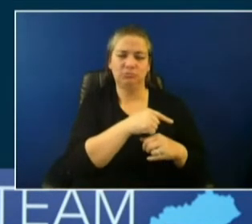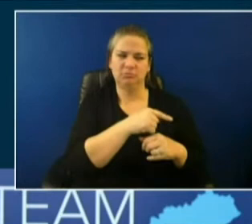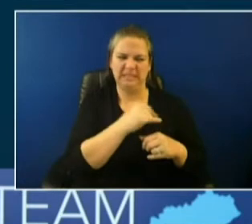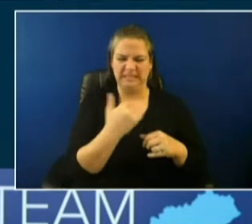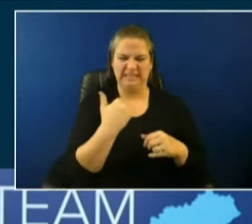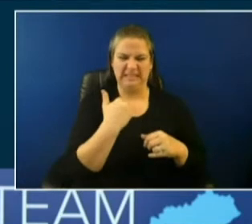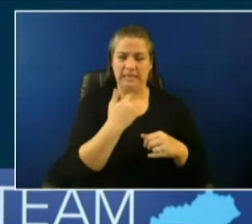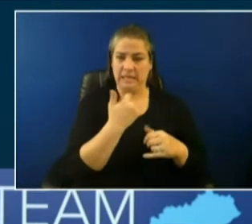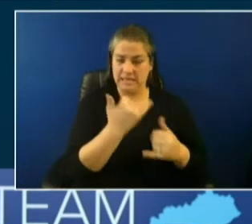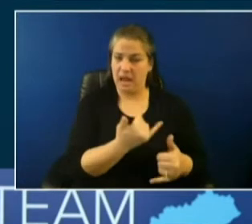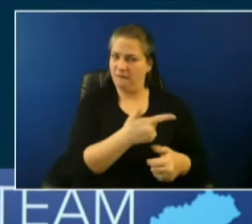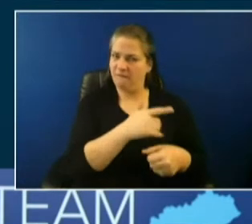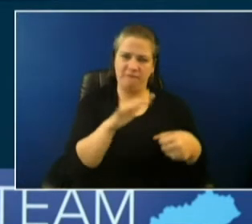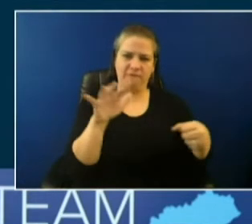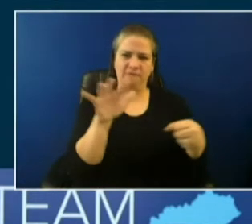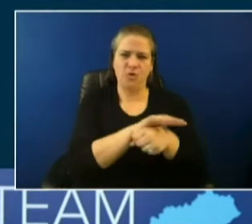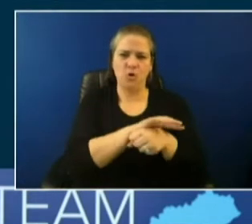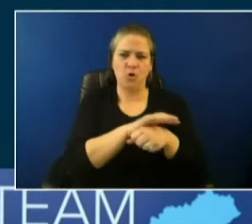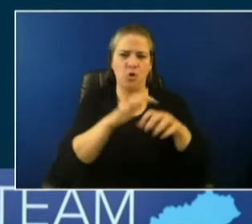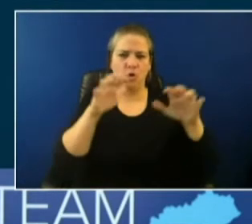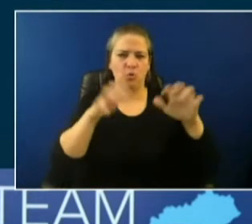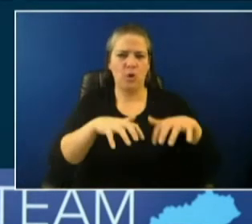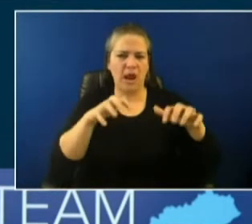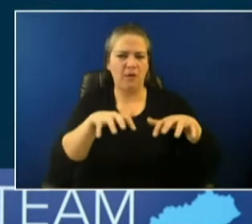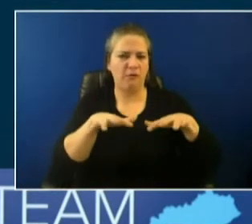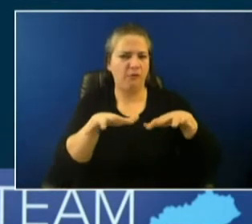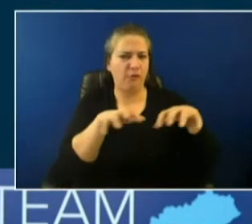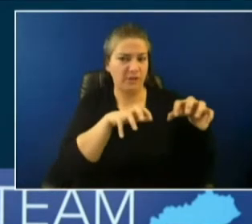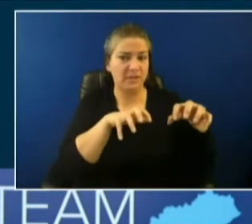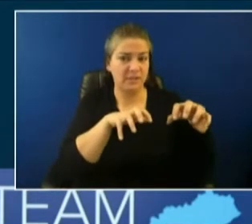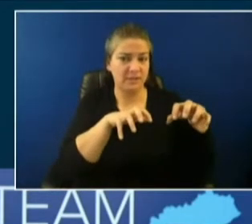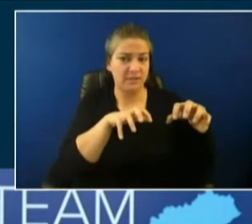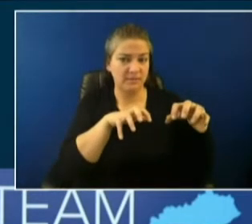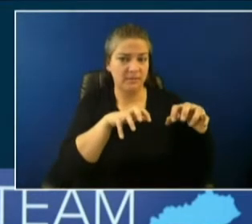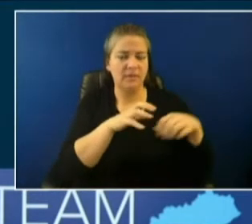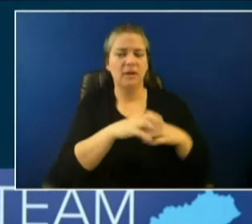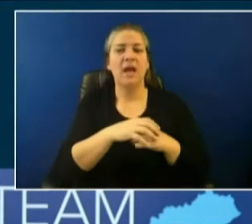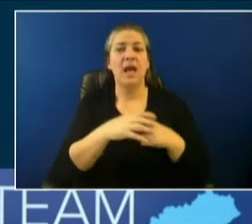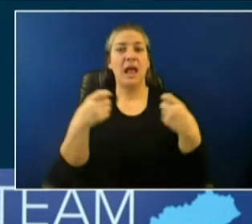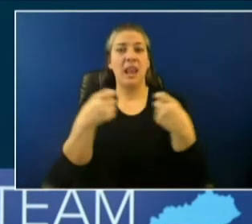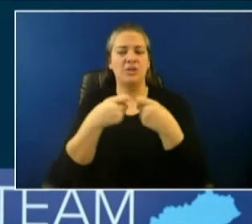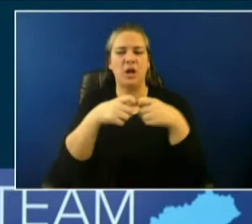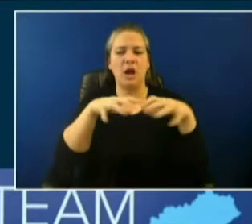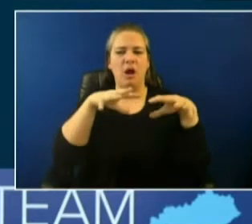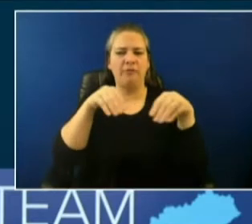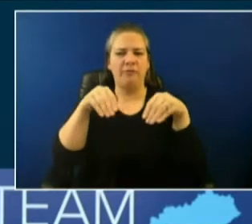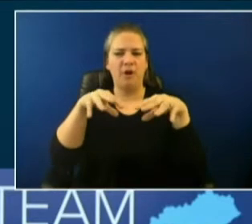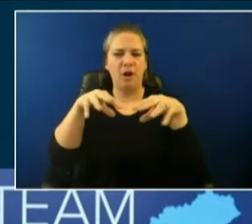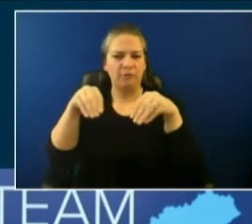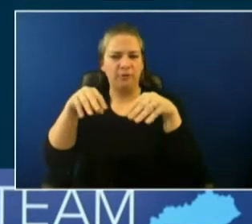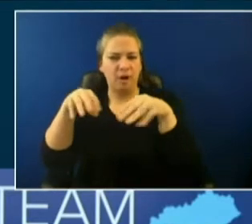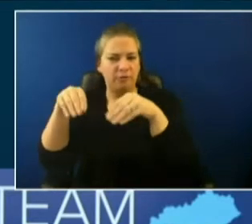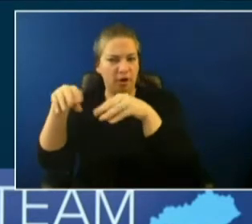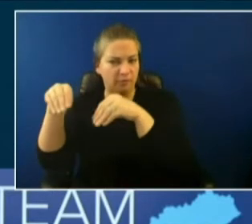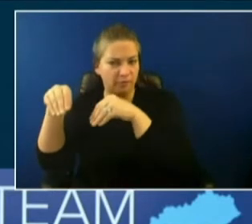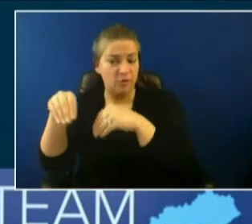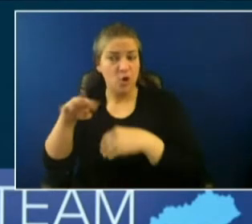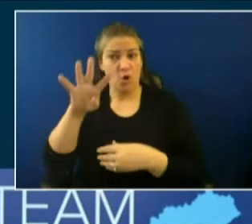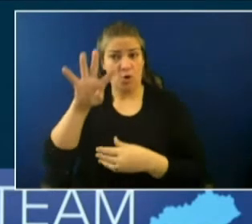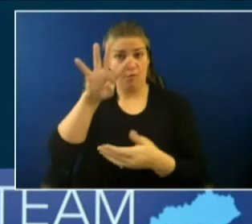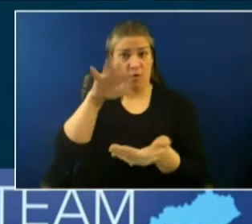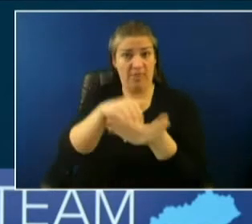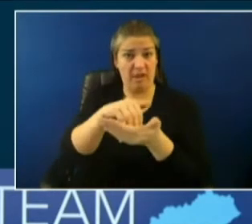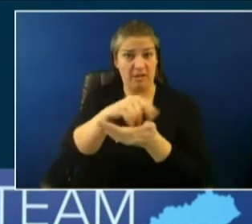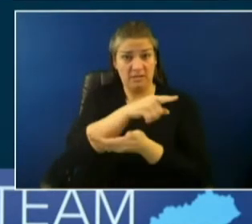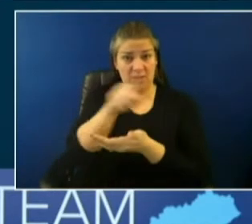now. We're seeing power outages surge 4,000 plus. And I think you'll see that across